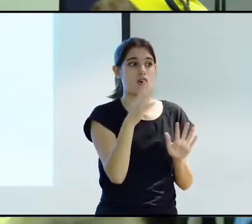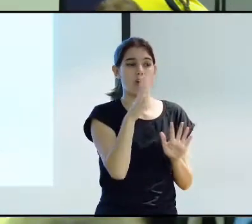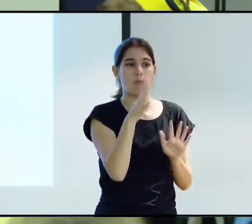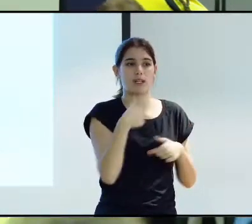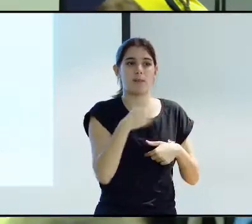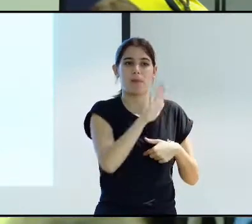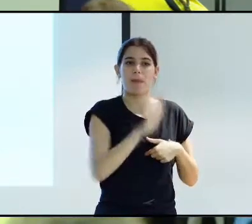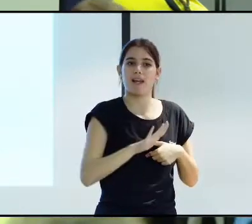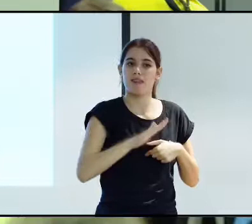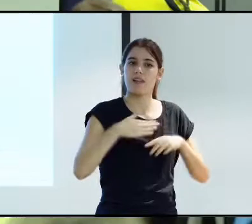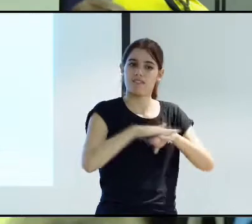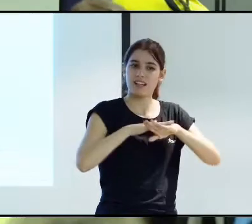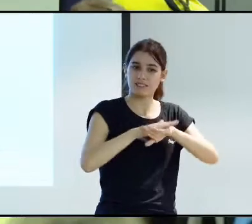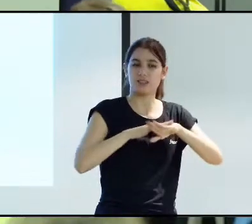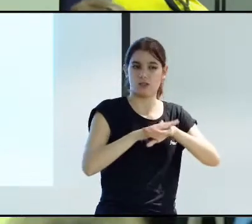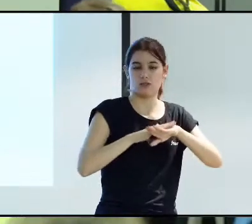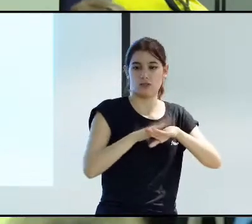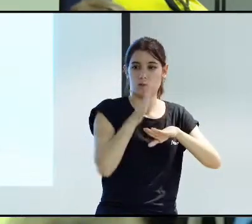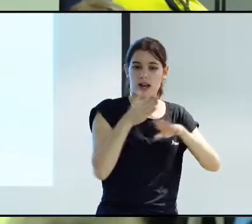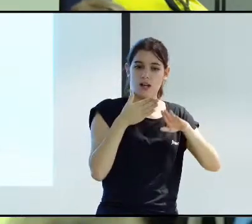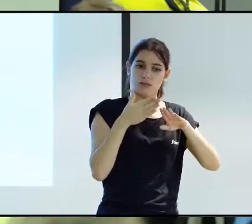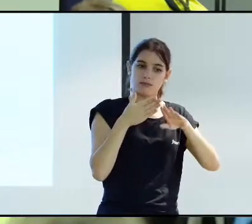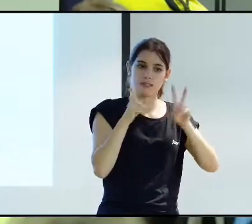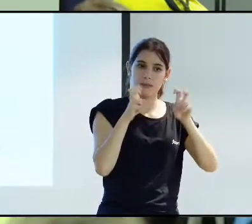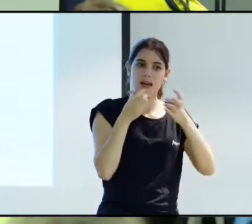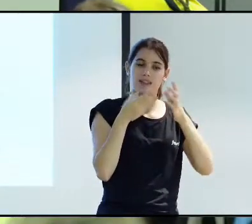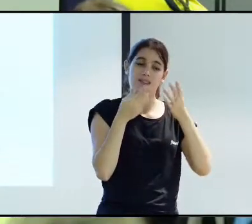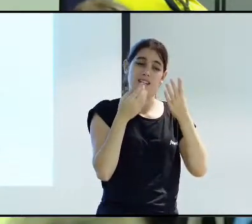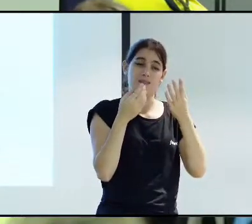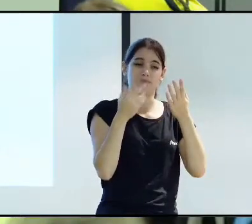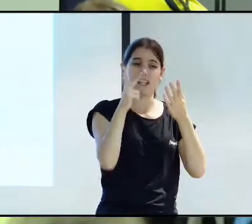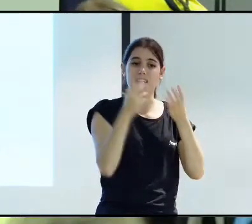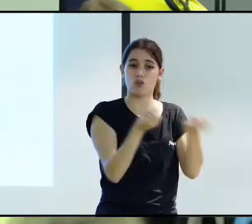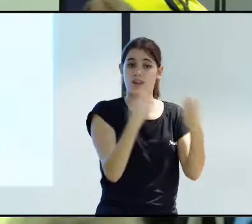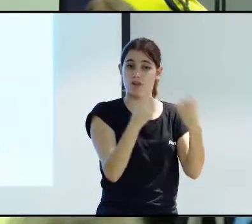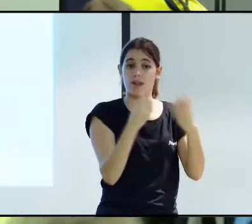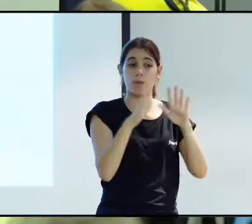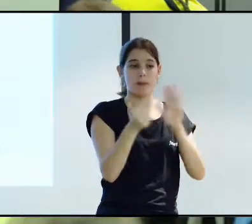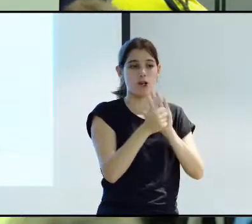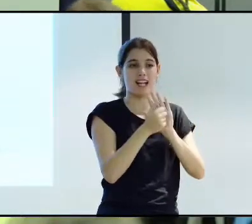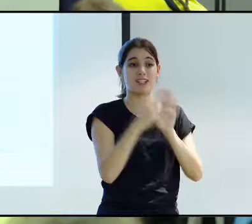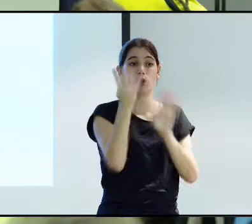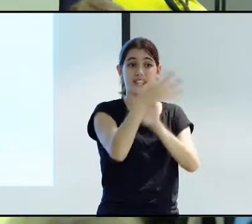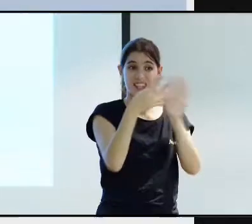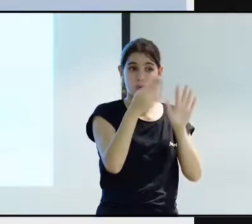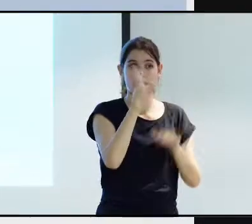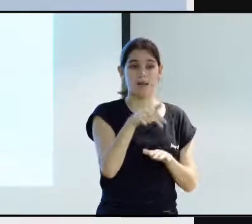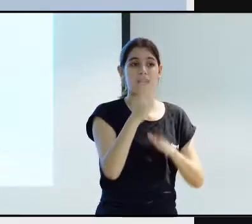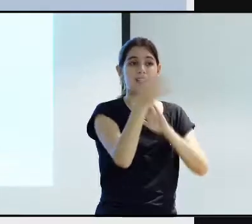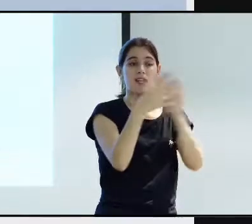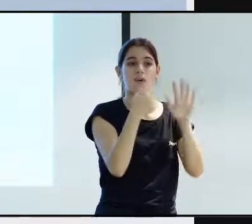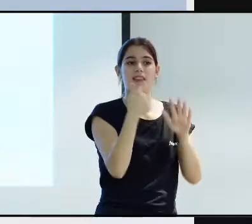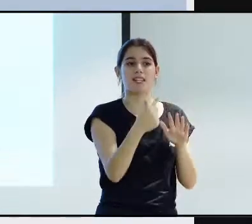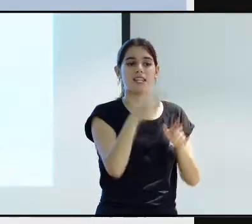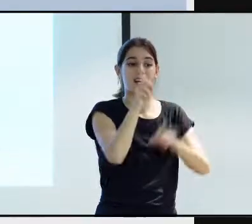9 because I think it's extremely important. But let's go to Article 19 first, and where it says